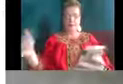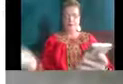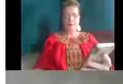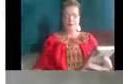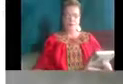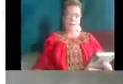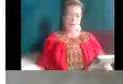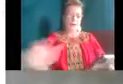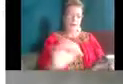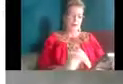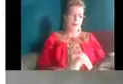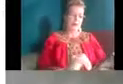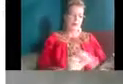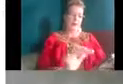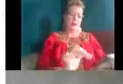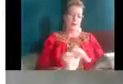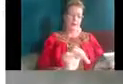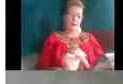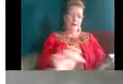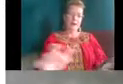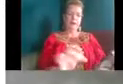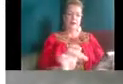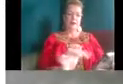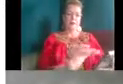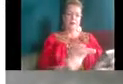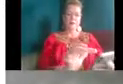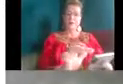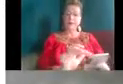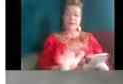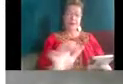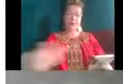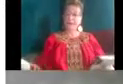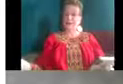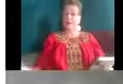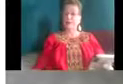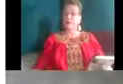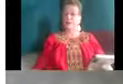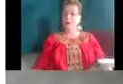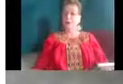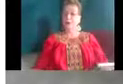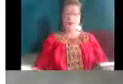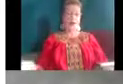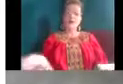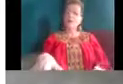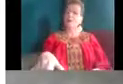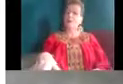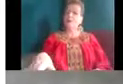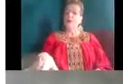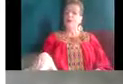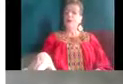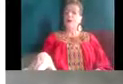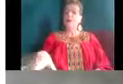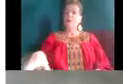and i got an alert on my phone that says somebody's at my front door so